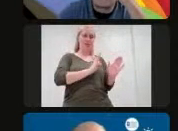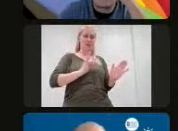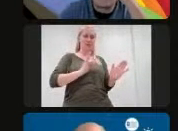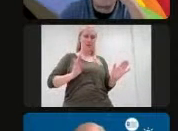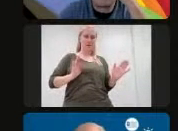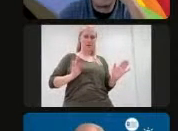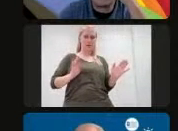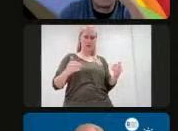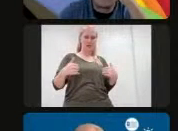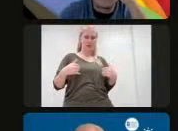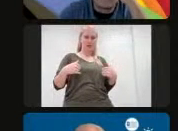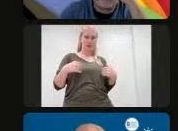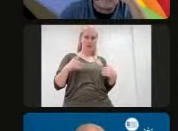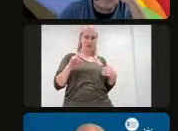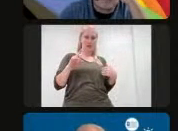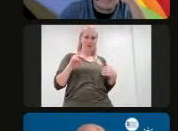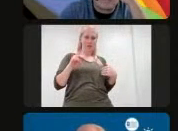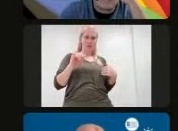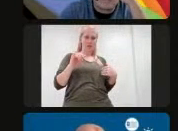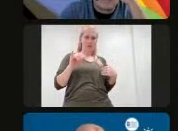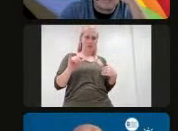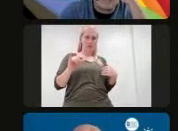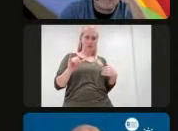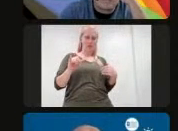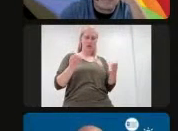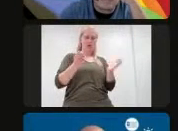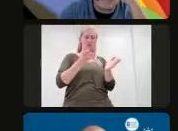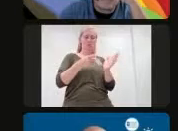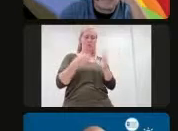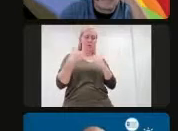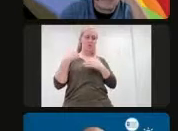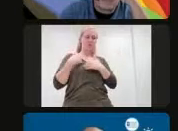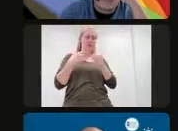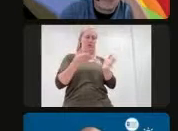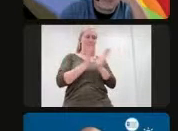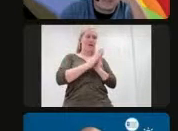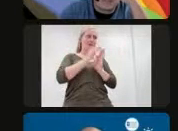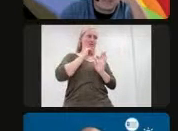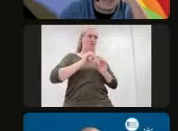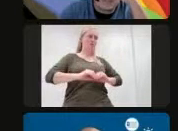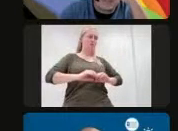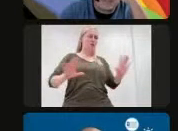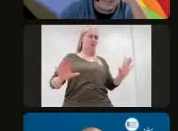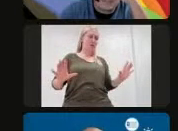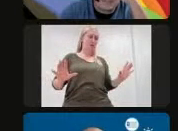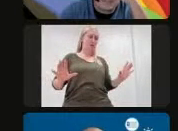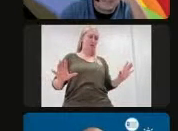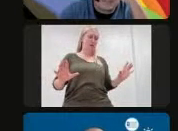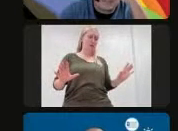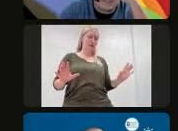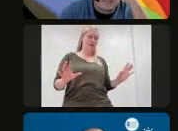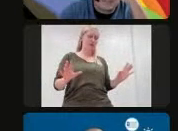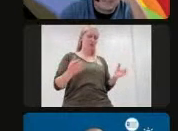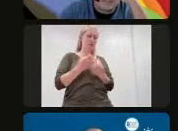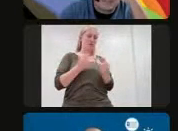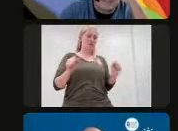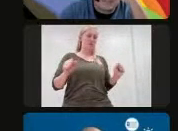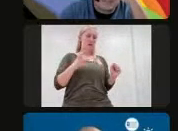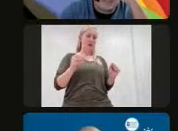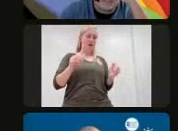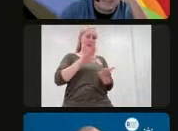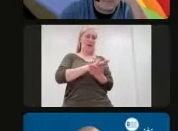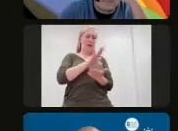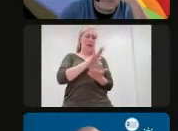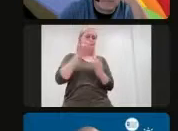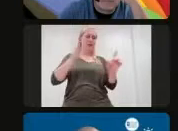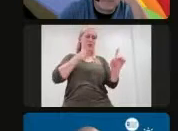has a duty to ask for transparency, accountability, and ensure safety and academic achievement